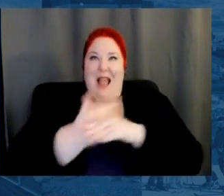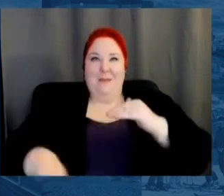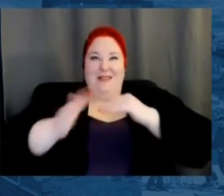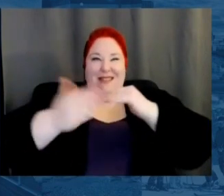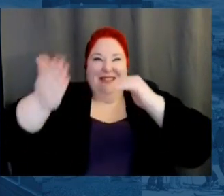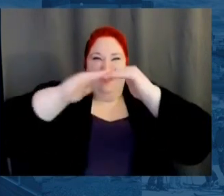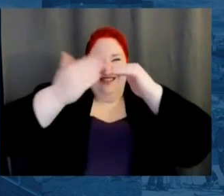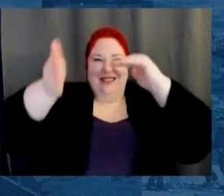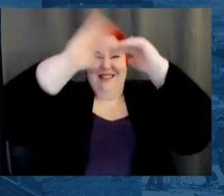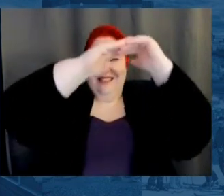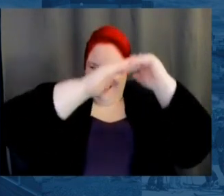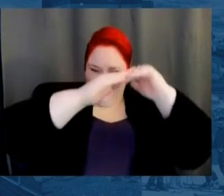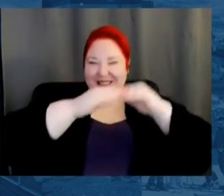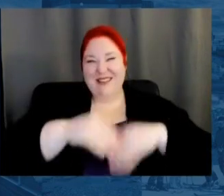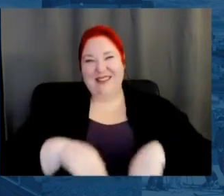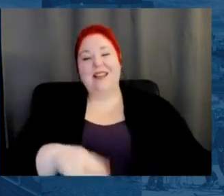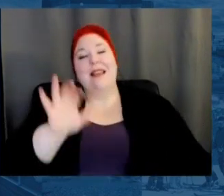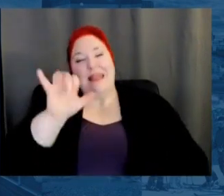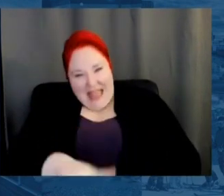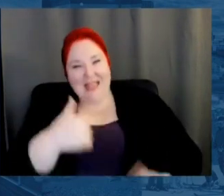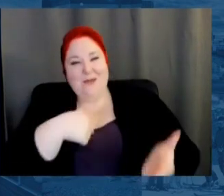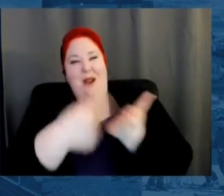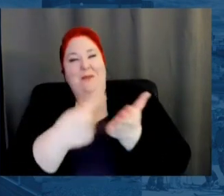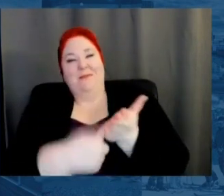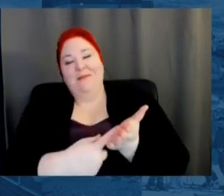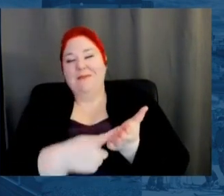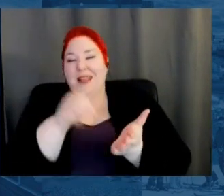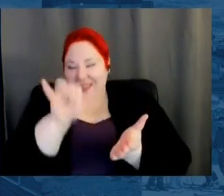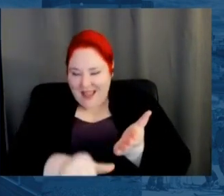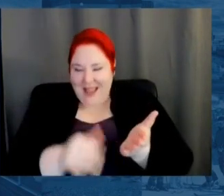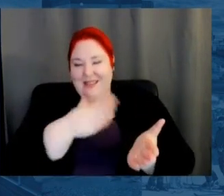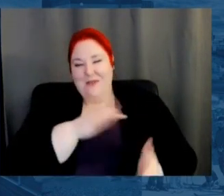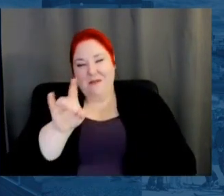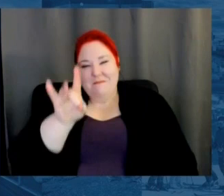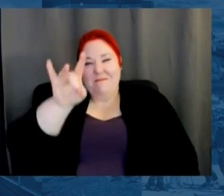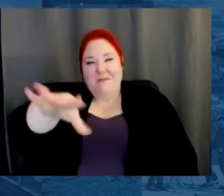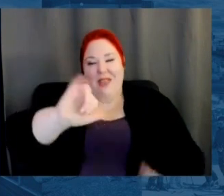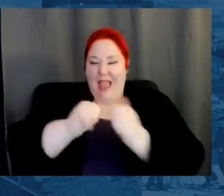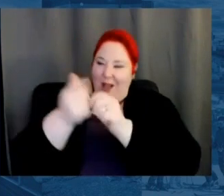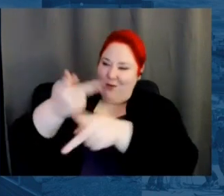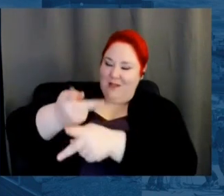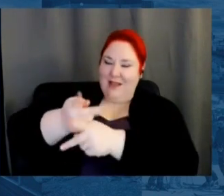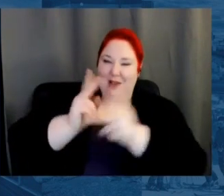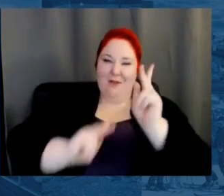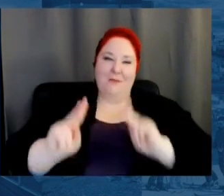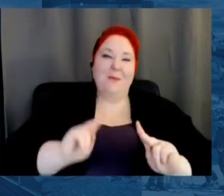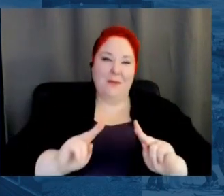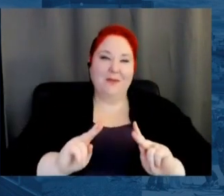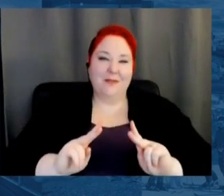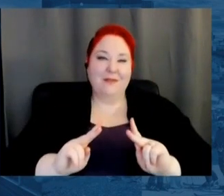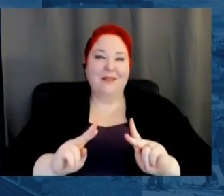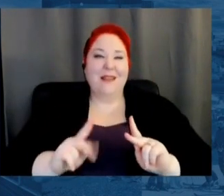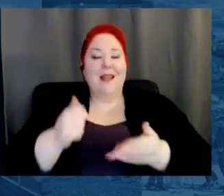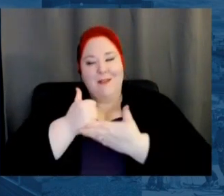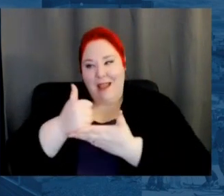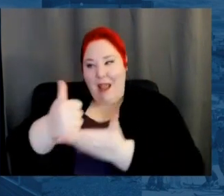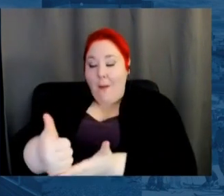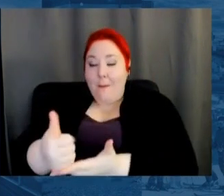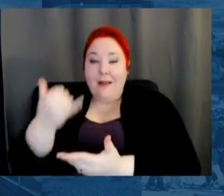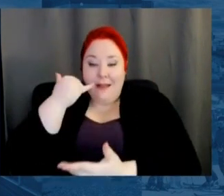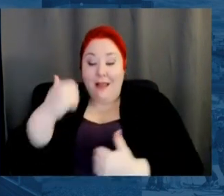greater. So that's what I'm talking about. That's what I'm talking about. That's how you take care of people. lifting them up when life throws them a